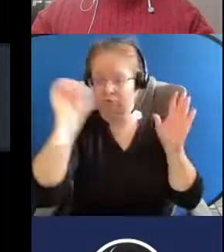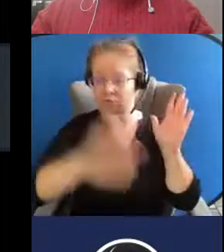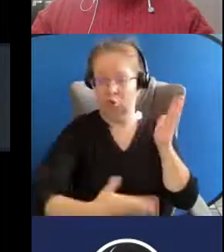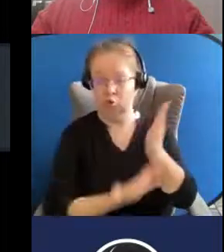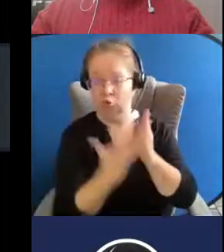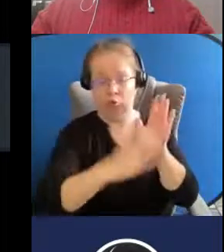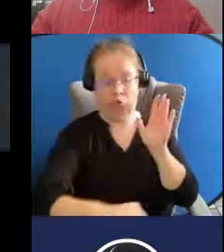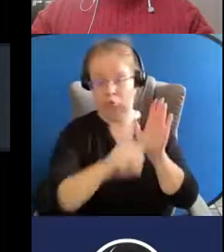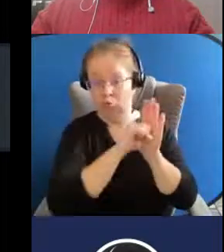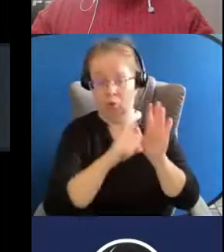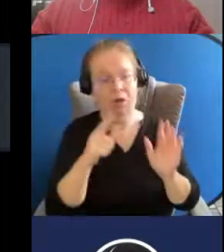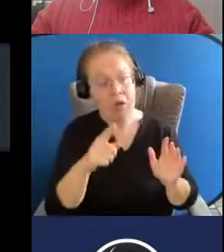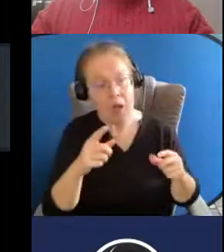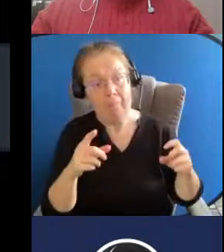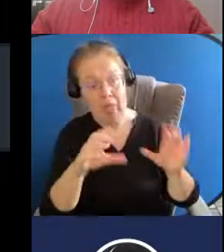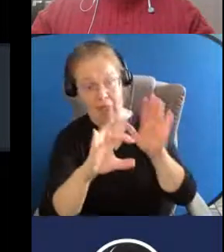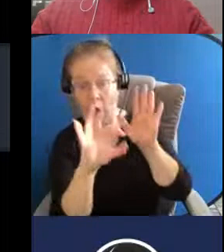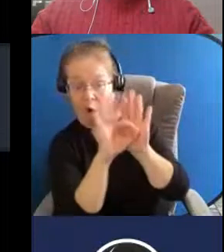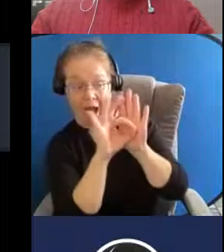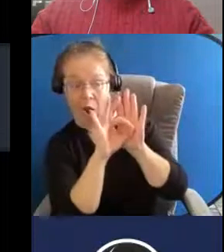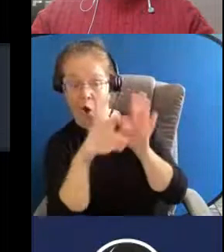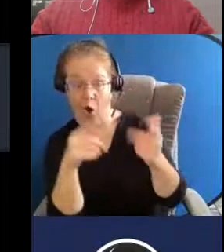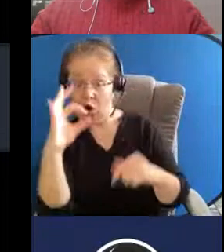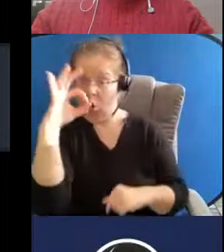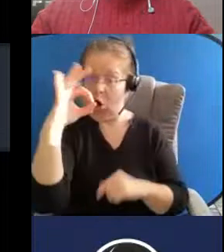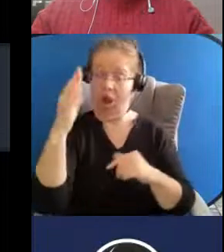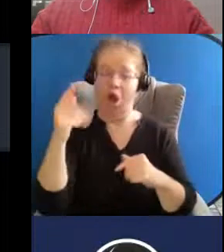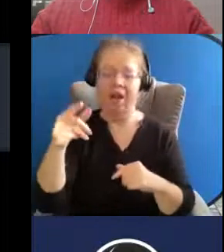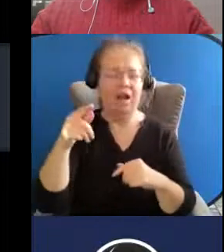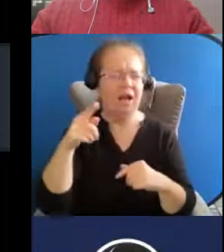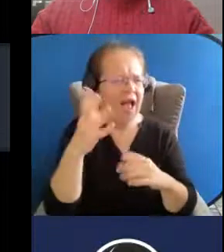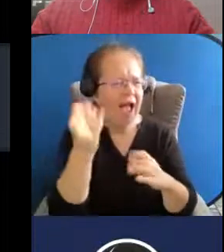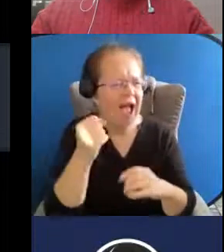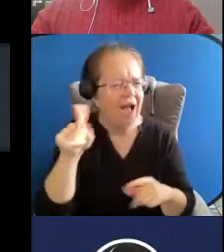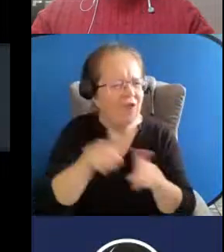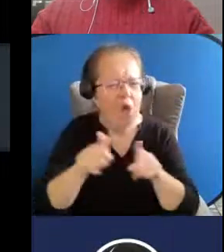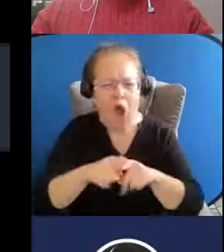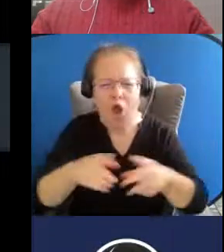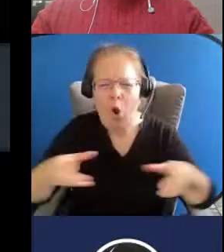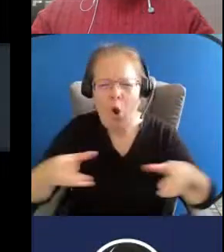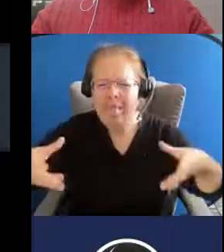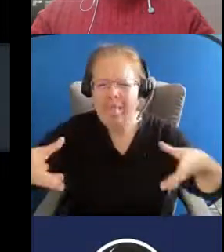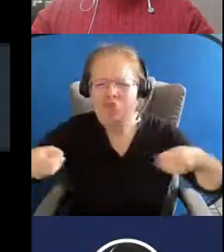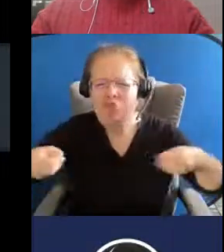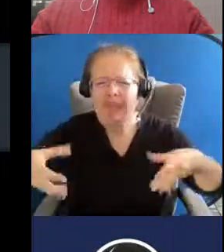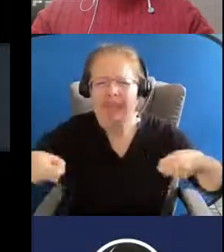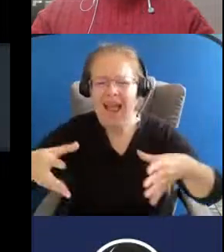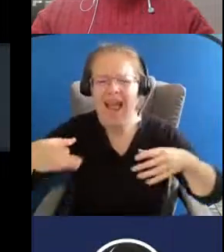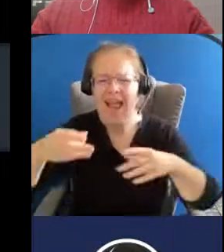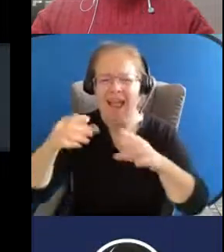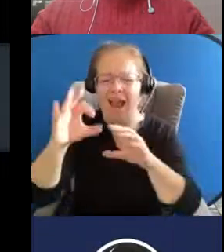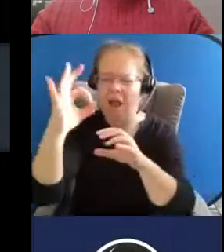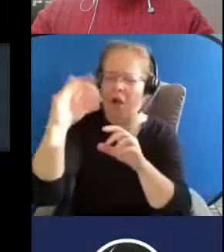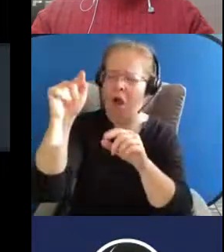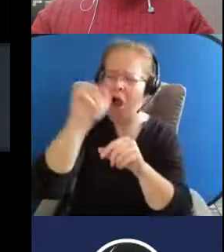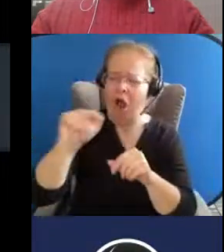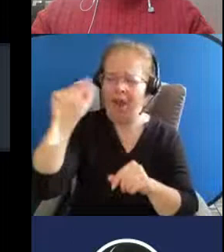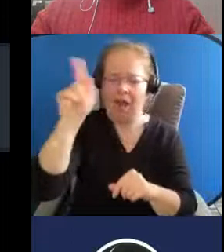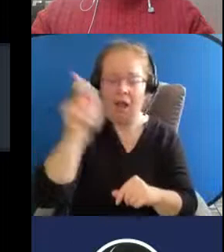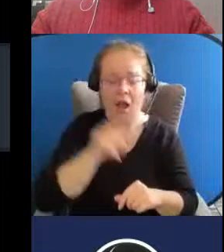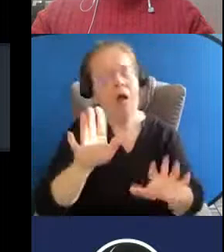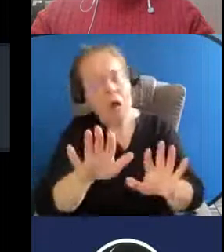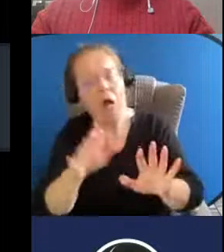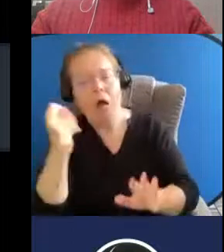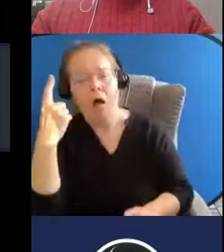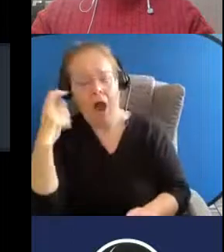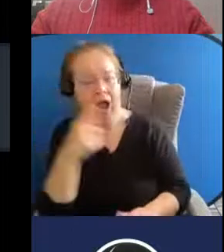but even from the icon itself. So it previously had like a little wheelchair icon. Now, there are people who can benefit